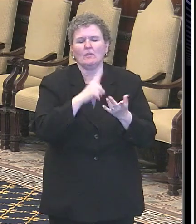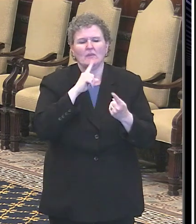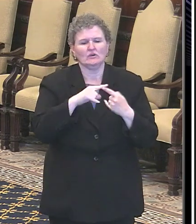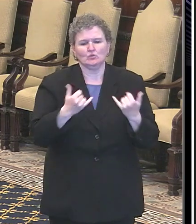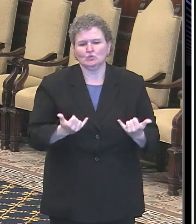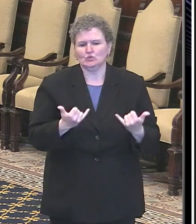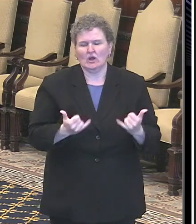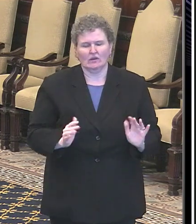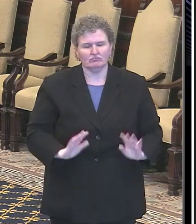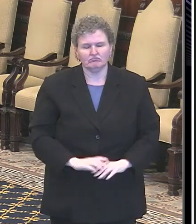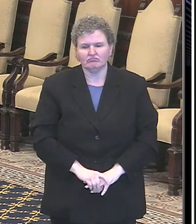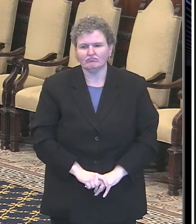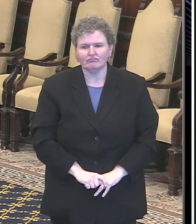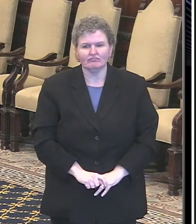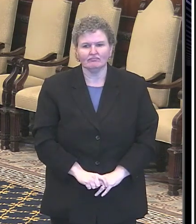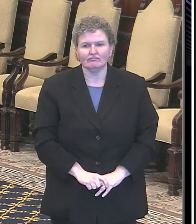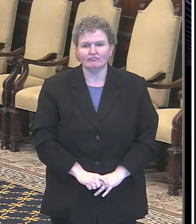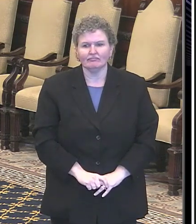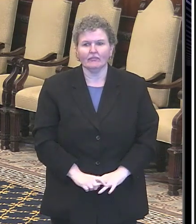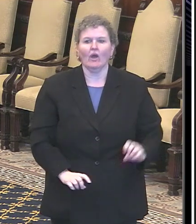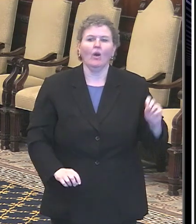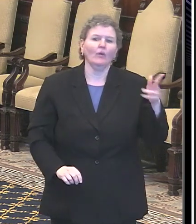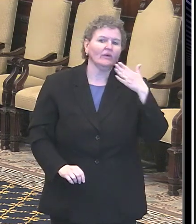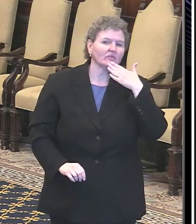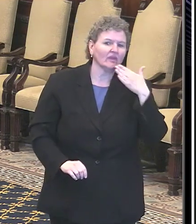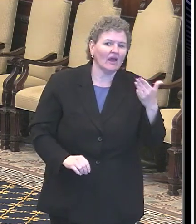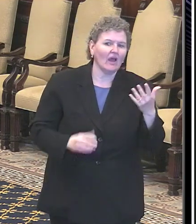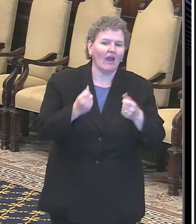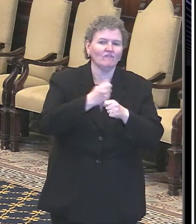Okay, thank you. Thank you, Martin, and thank you, everyone.